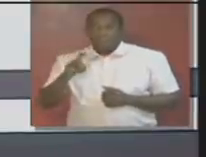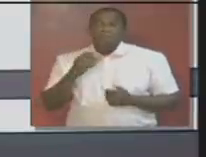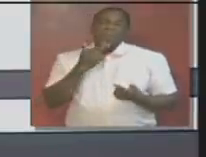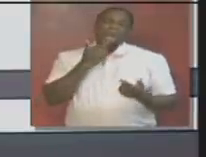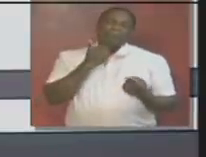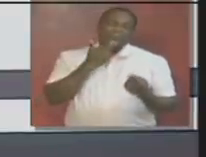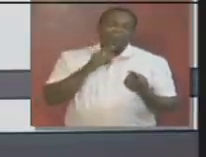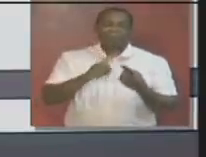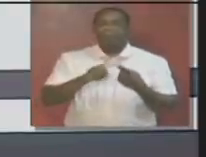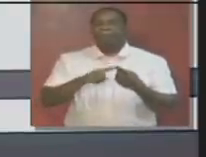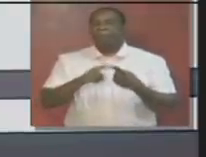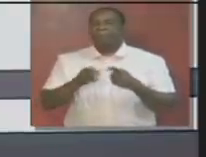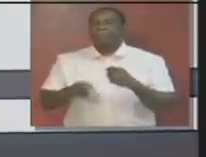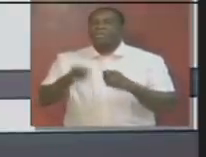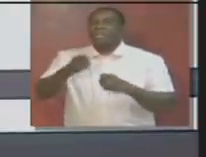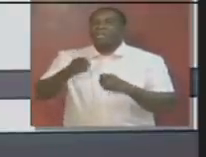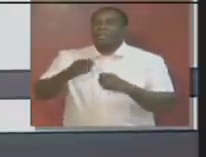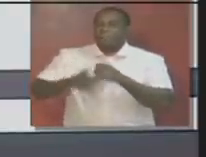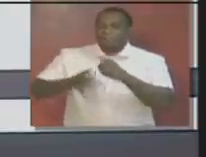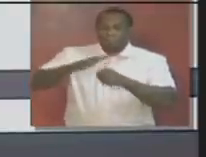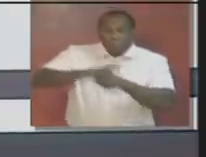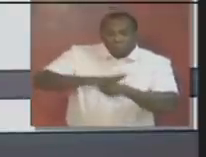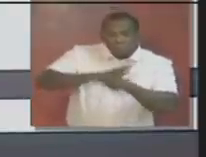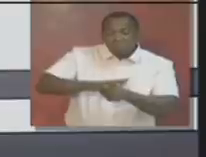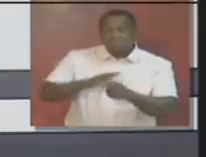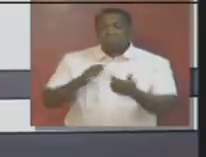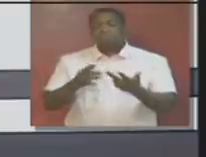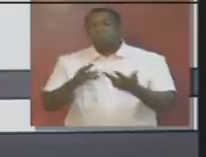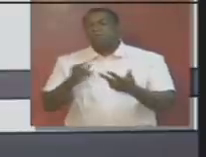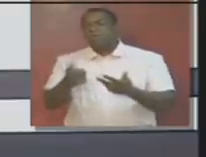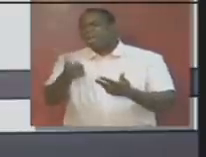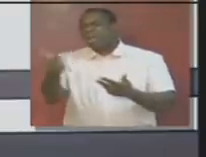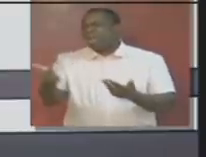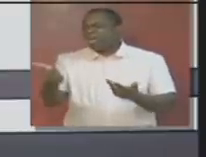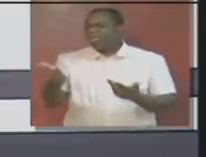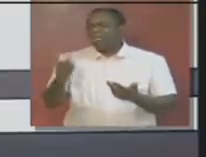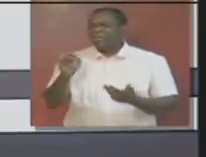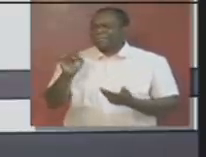prevalent in most countries in the world now.